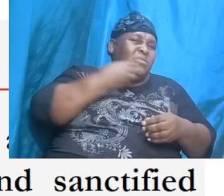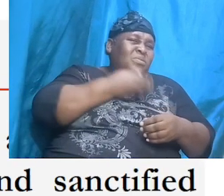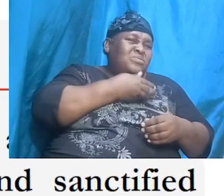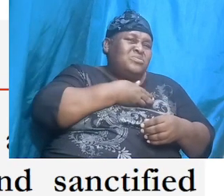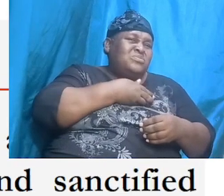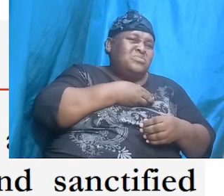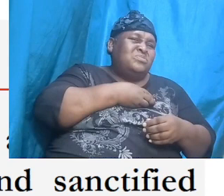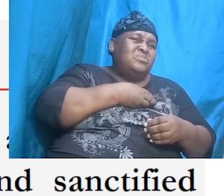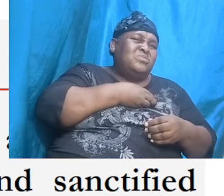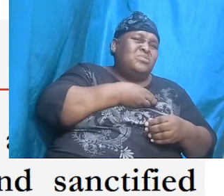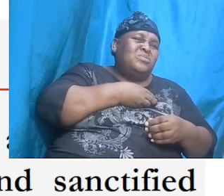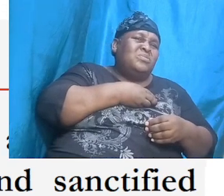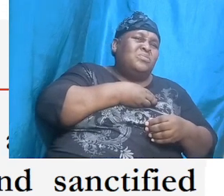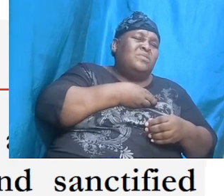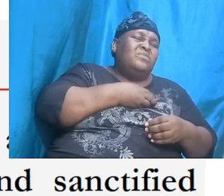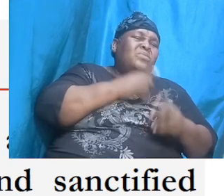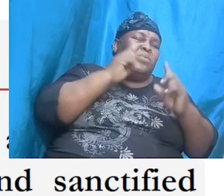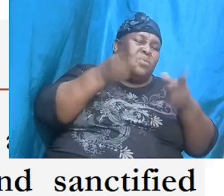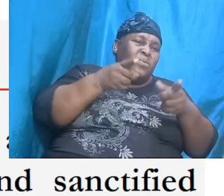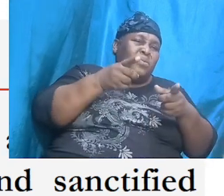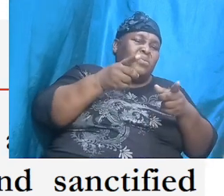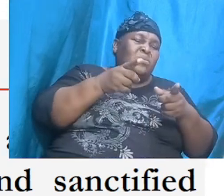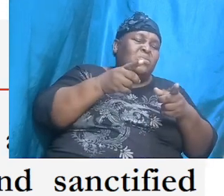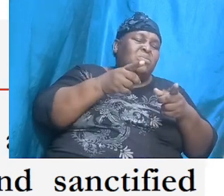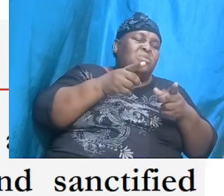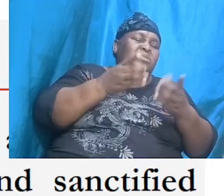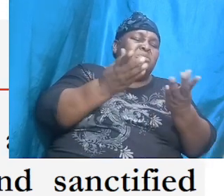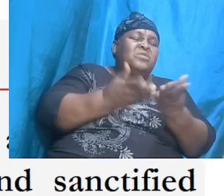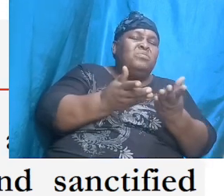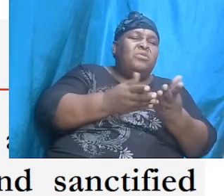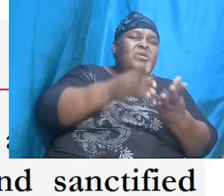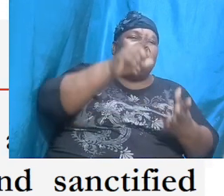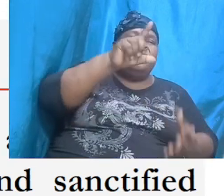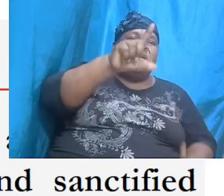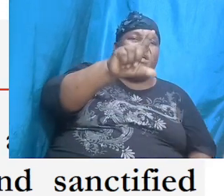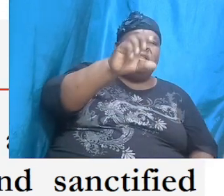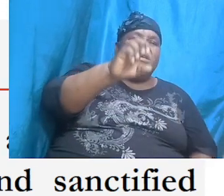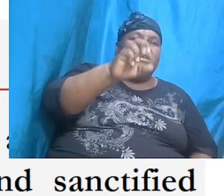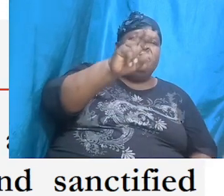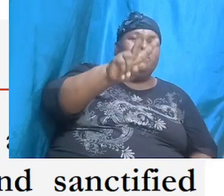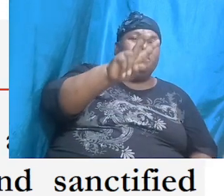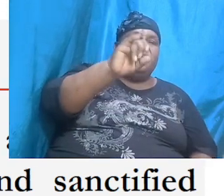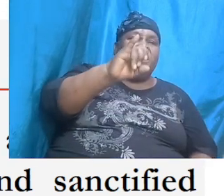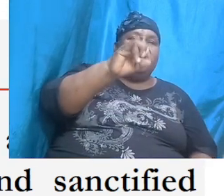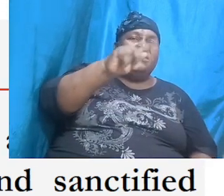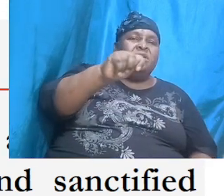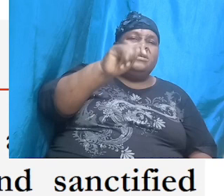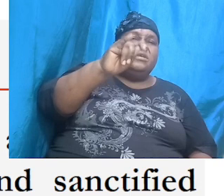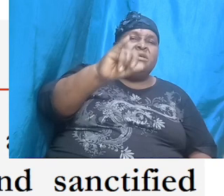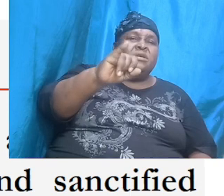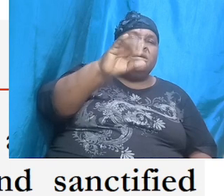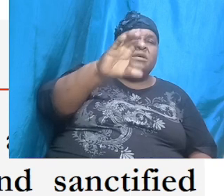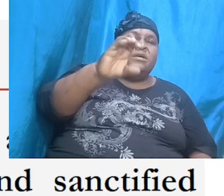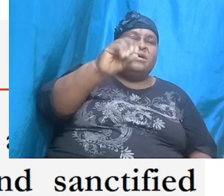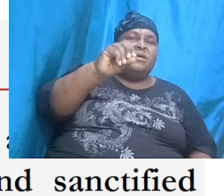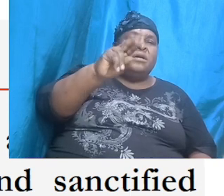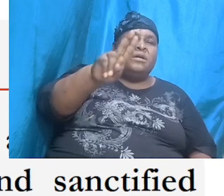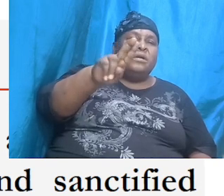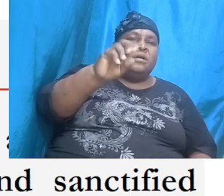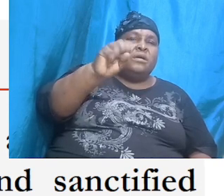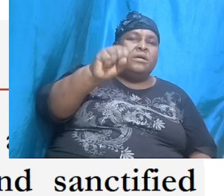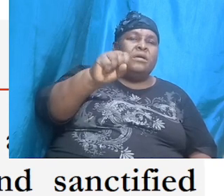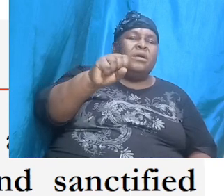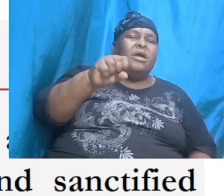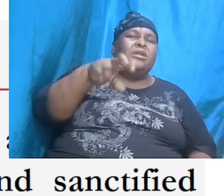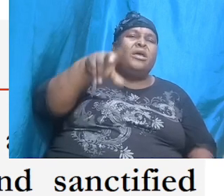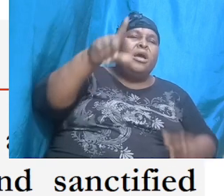go back to the book of Leviticus chapter 8 and verse 10 to 12. And it goes like this. It says, and Moses